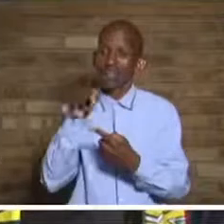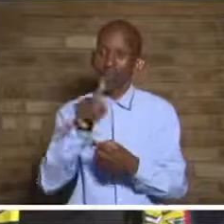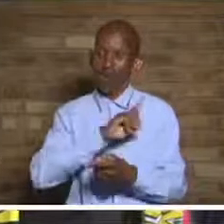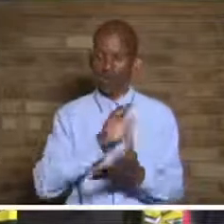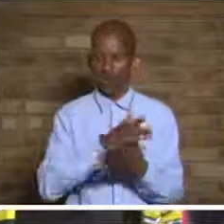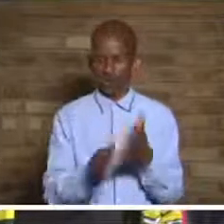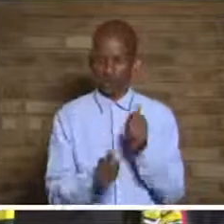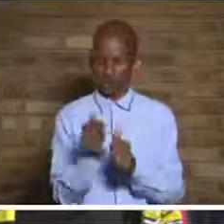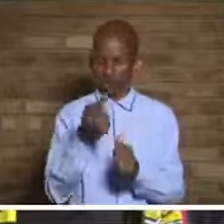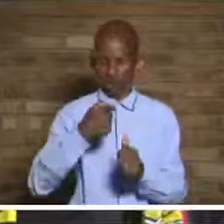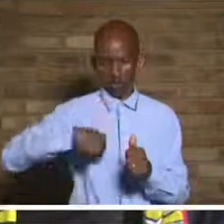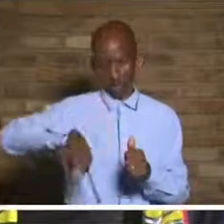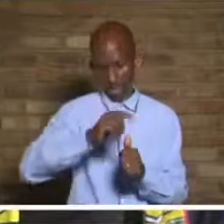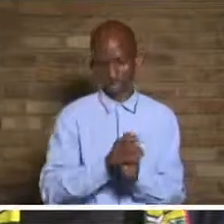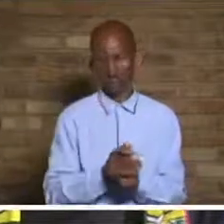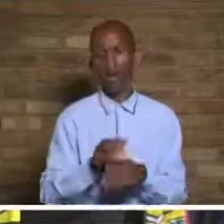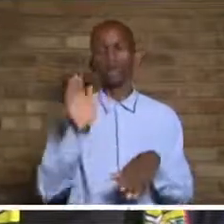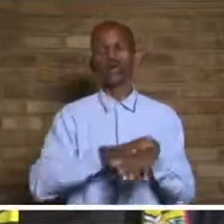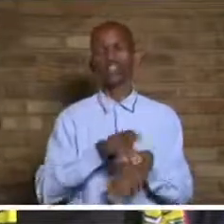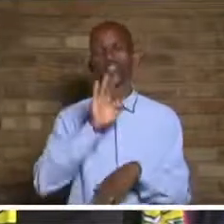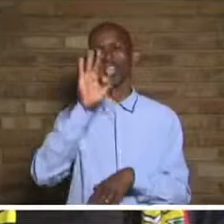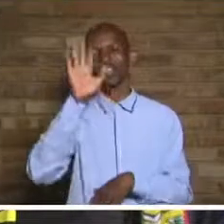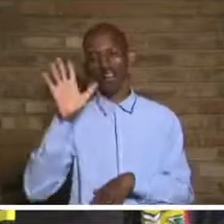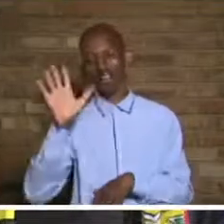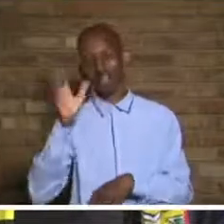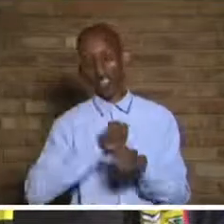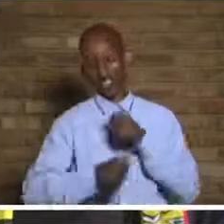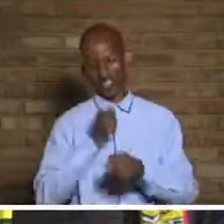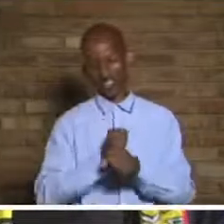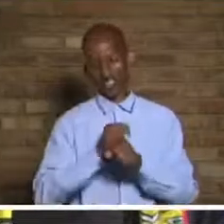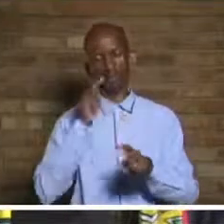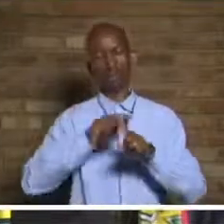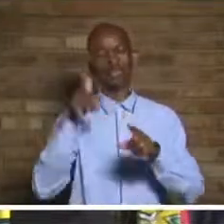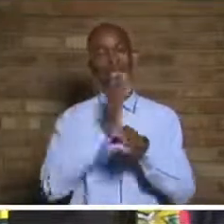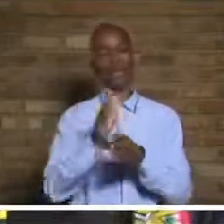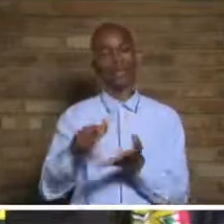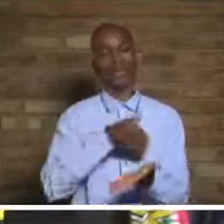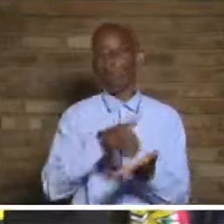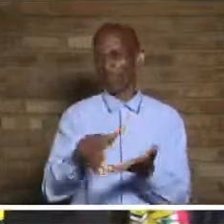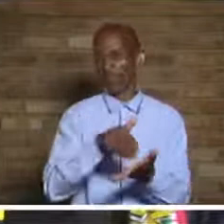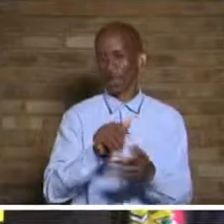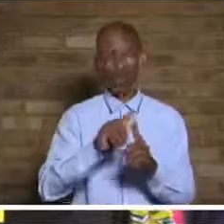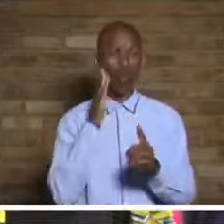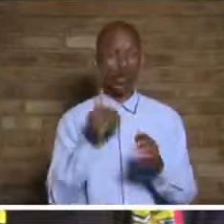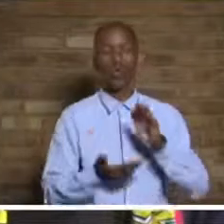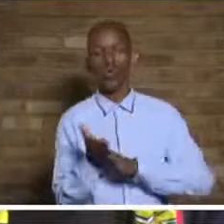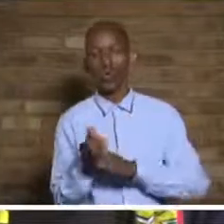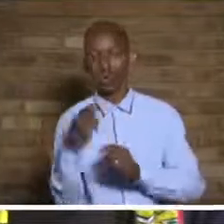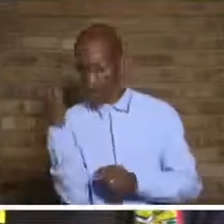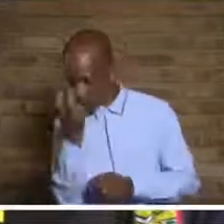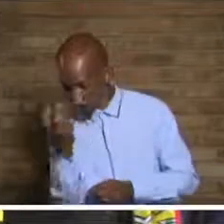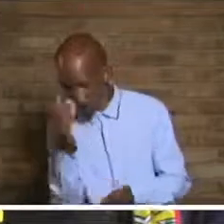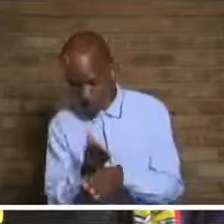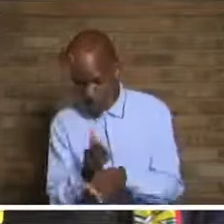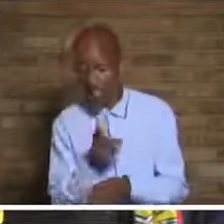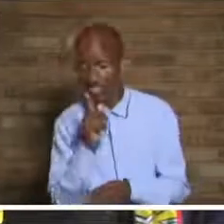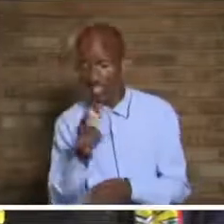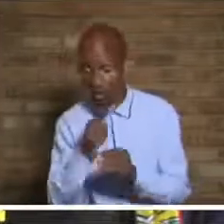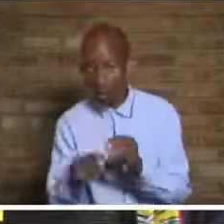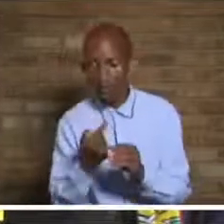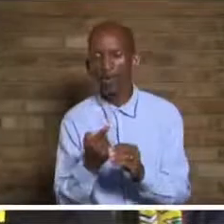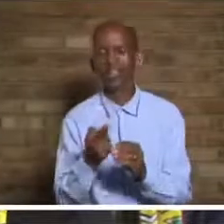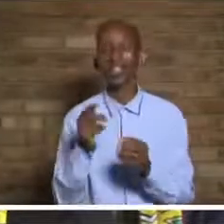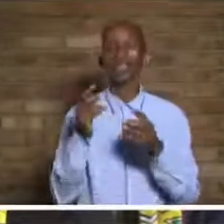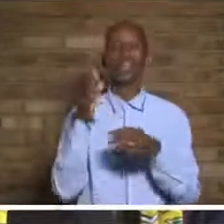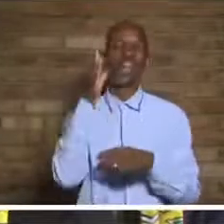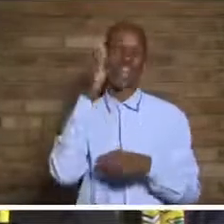of us are over the age of 35 and still unemployed. And when you go to to find a job, they tell you about the age of 35, under